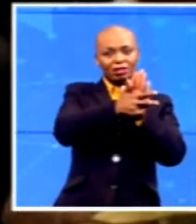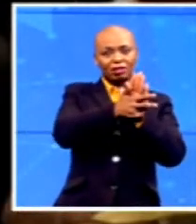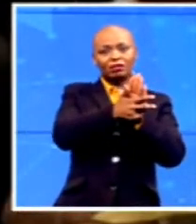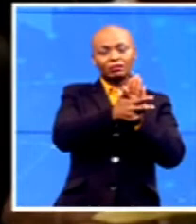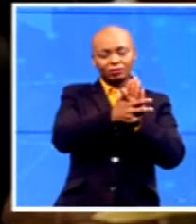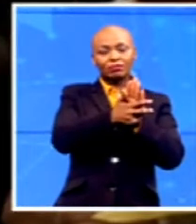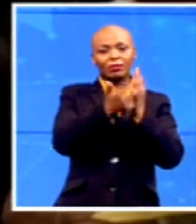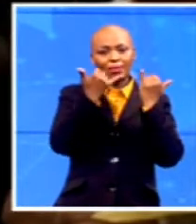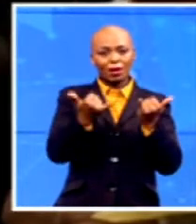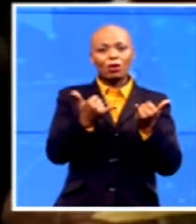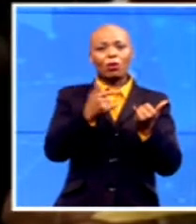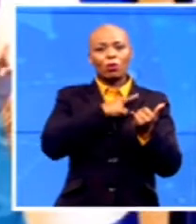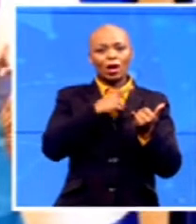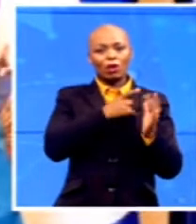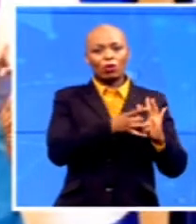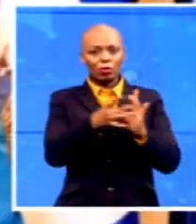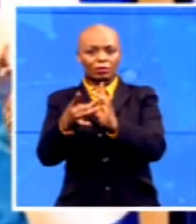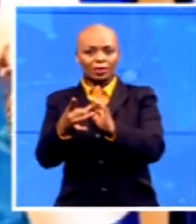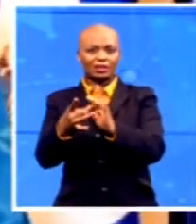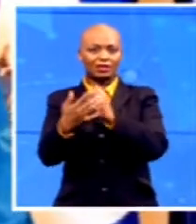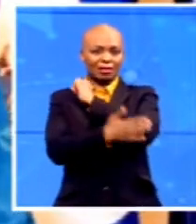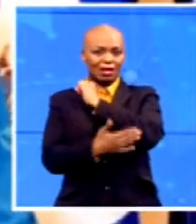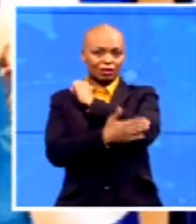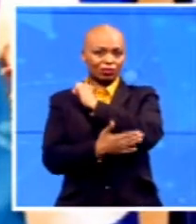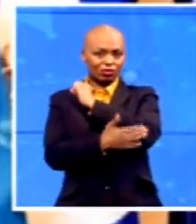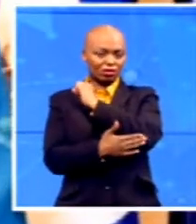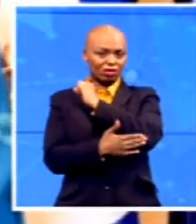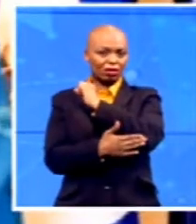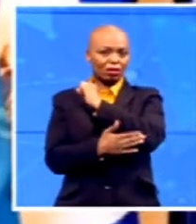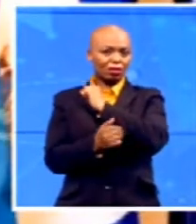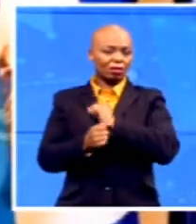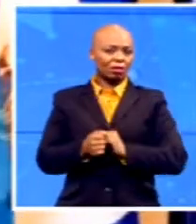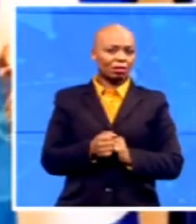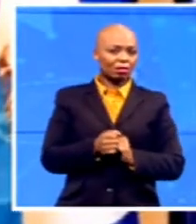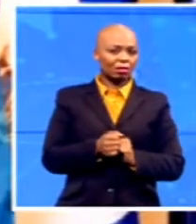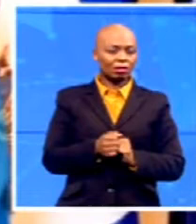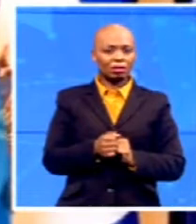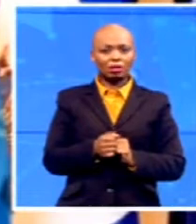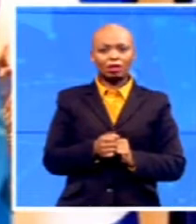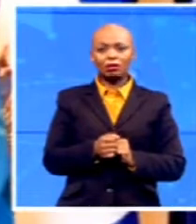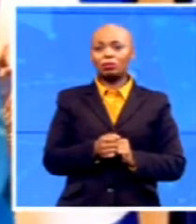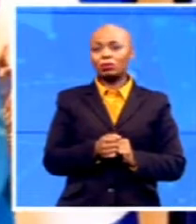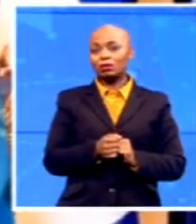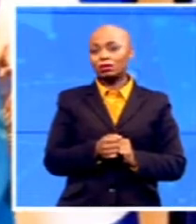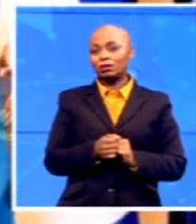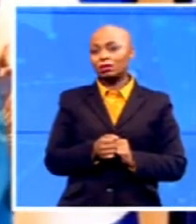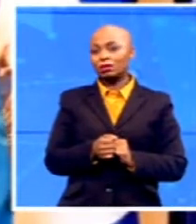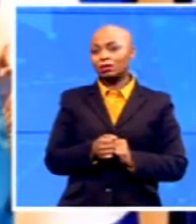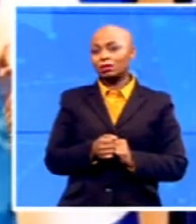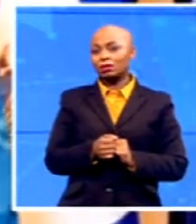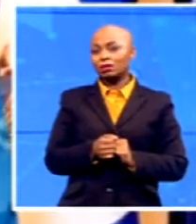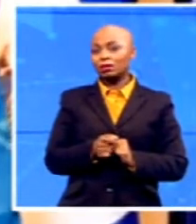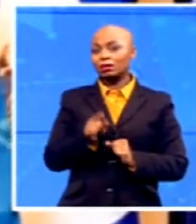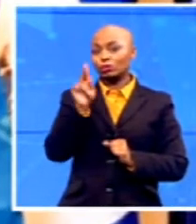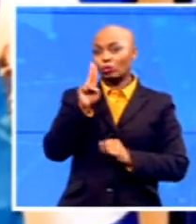country. The United Nations is committed to supporting the government's response, whether in the post-disaster earthquake context